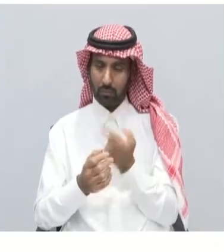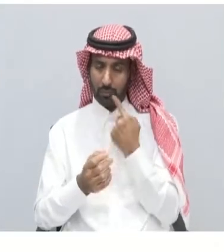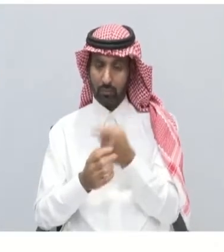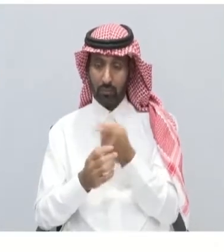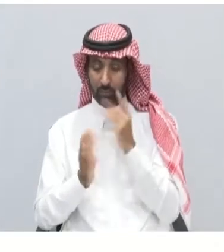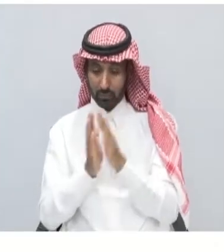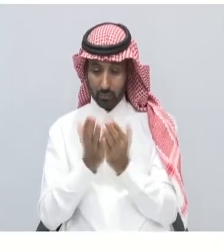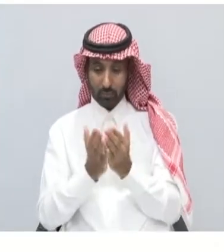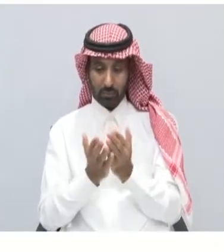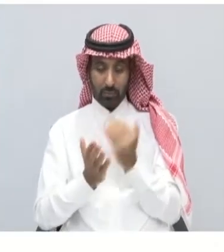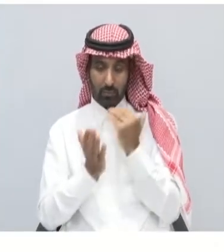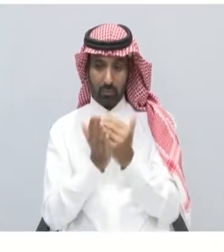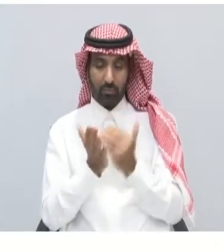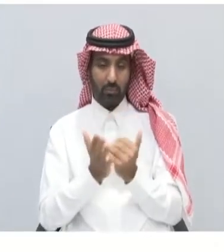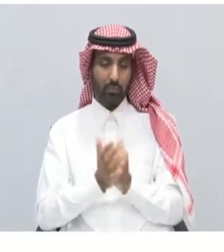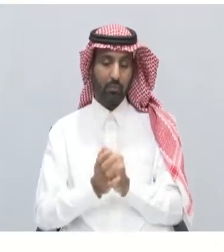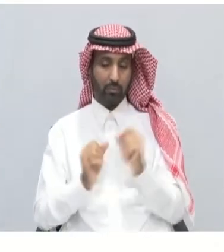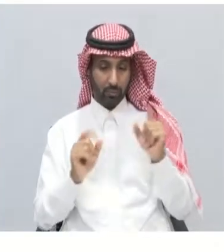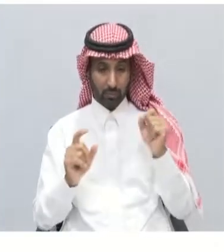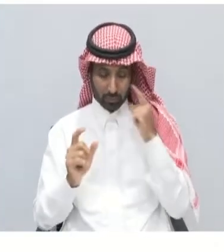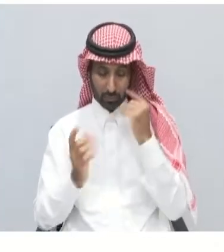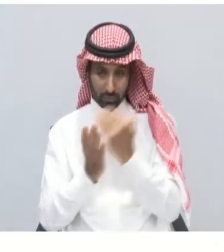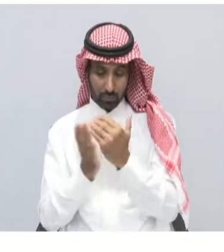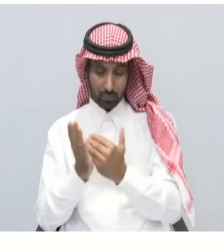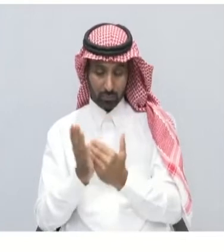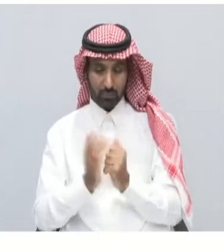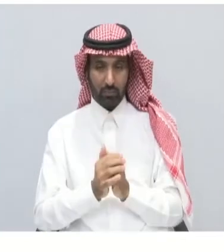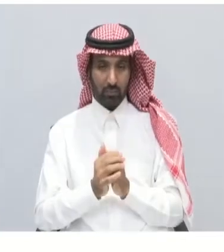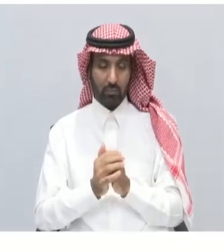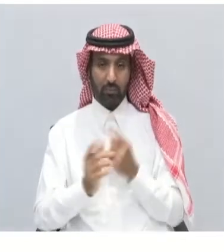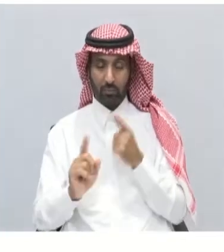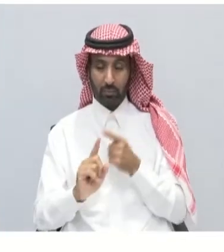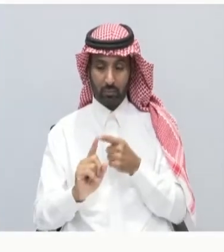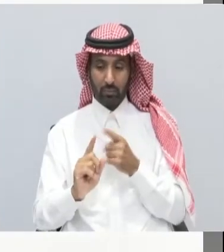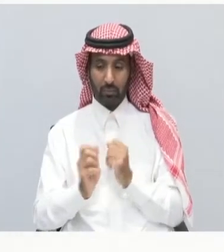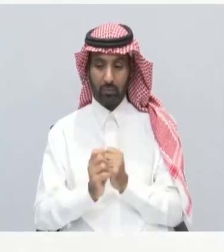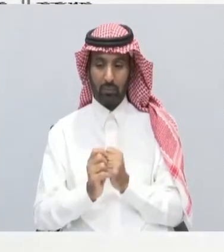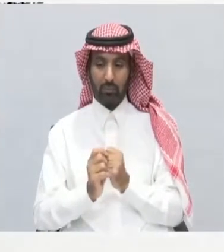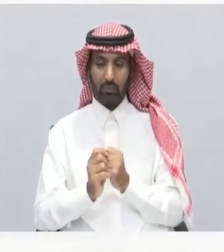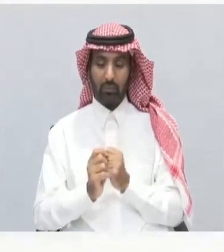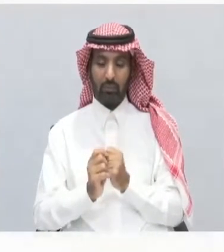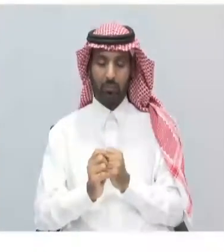our books, this side, we can see a list of complaints, okay?